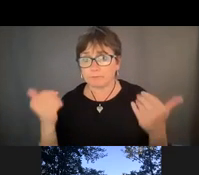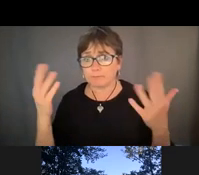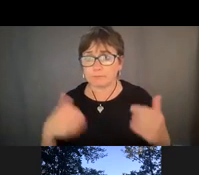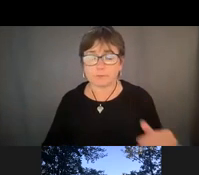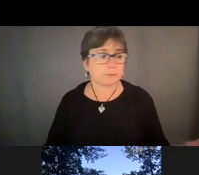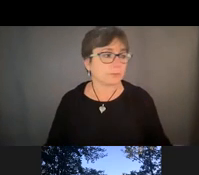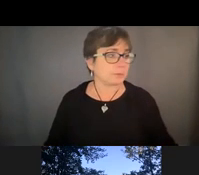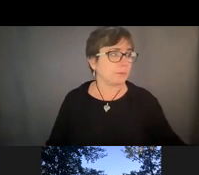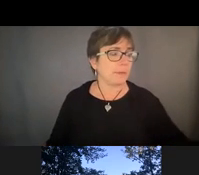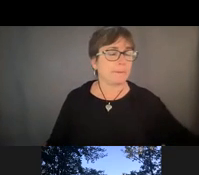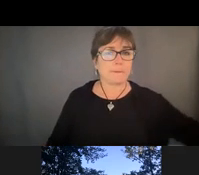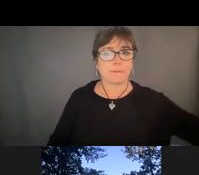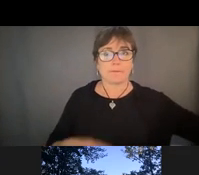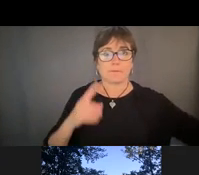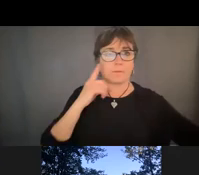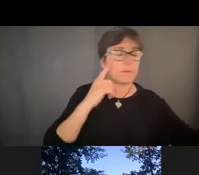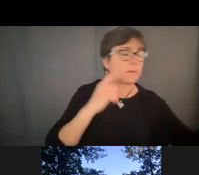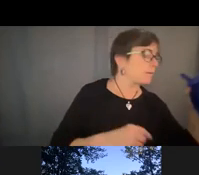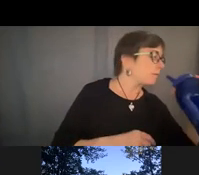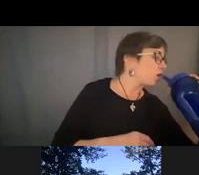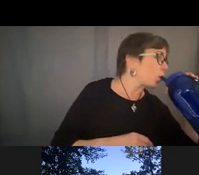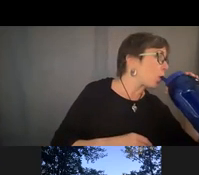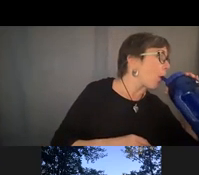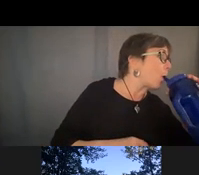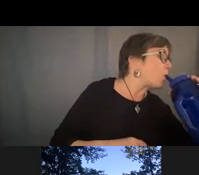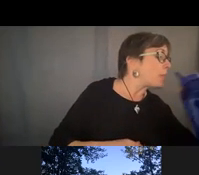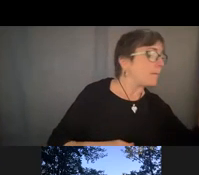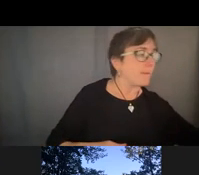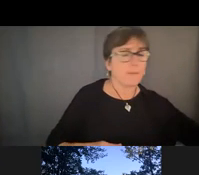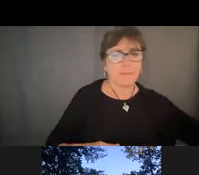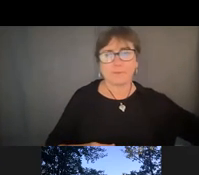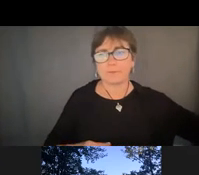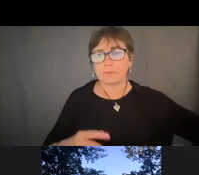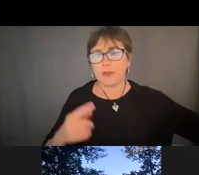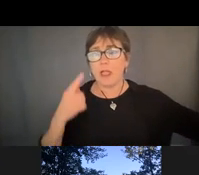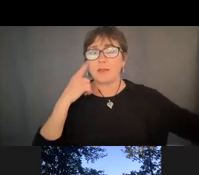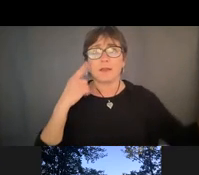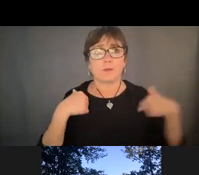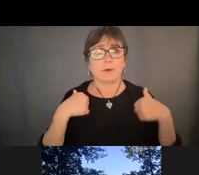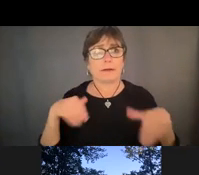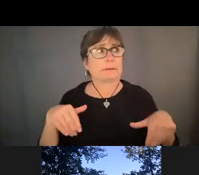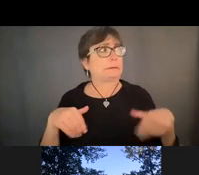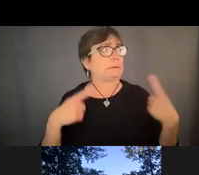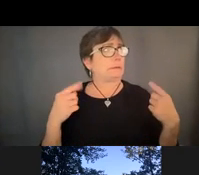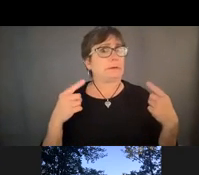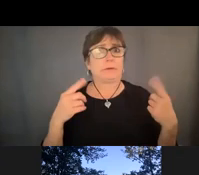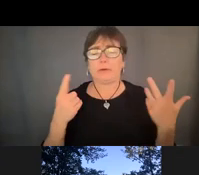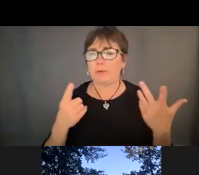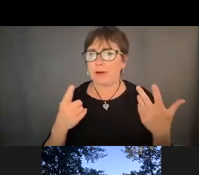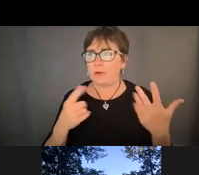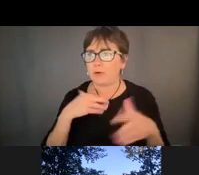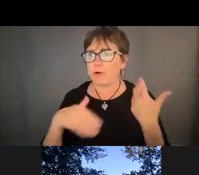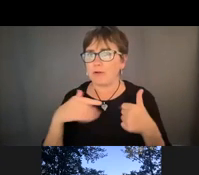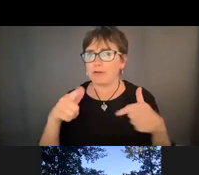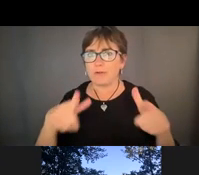I don't think we know what to do. I see a hand because we're a little bit early. It kind of blows